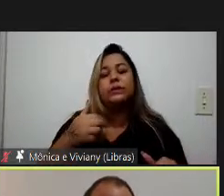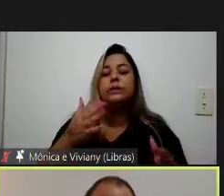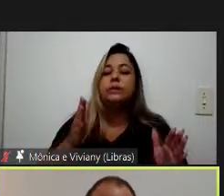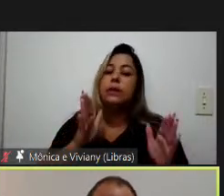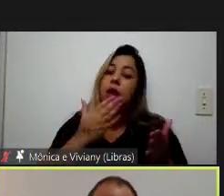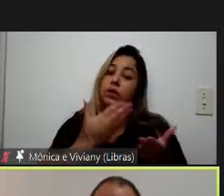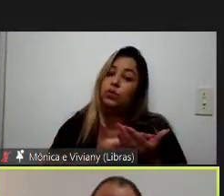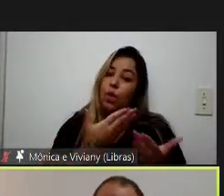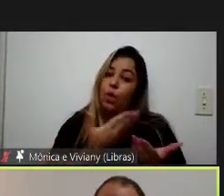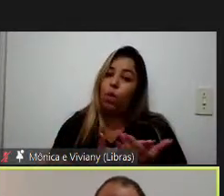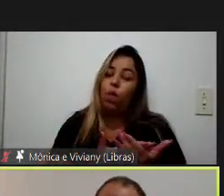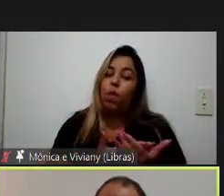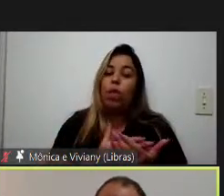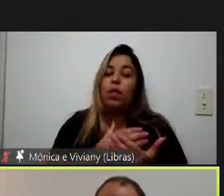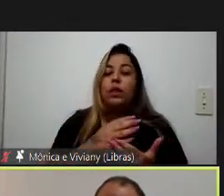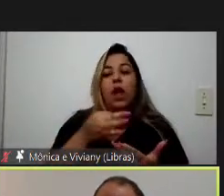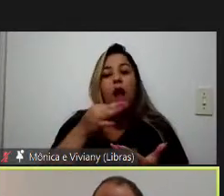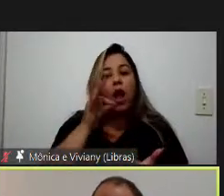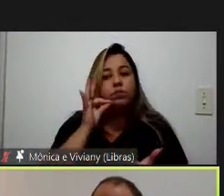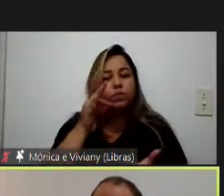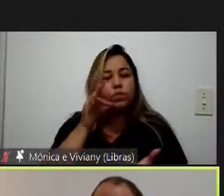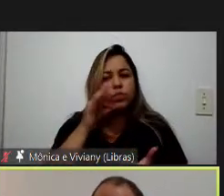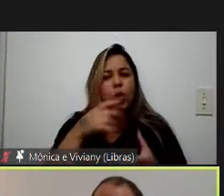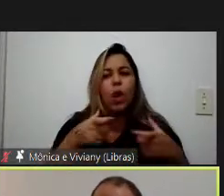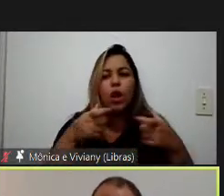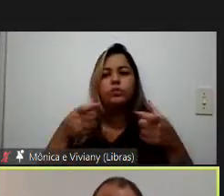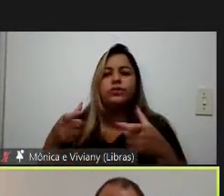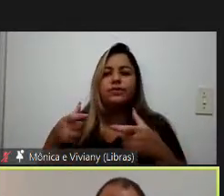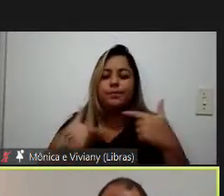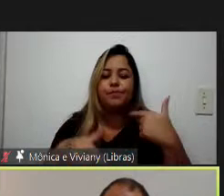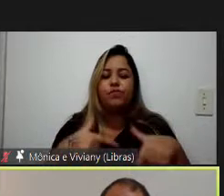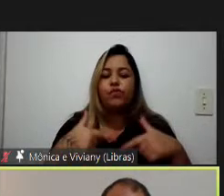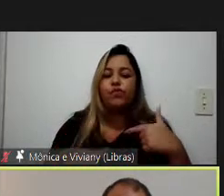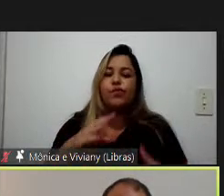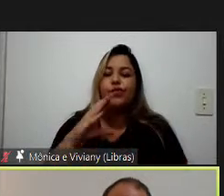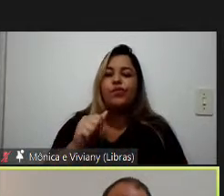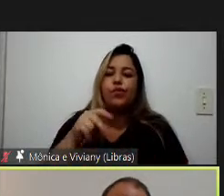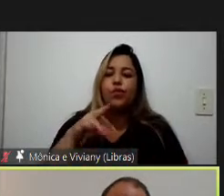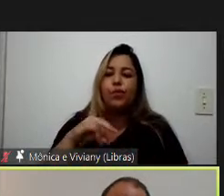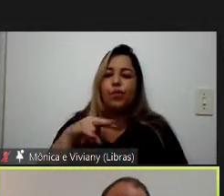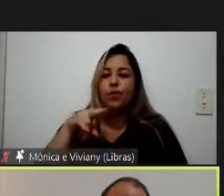and in general for canteens, for cafeterias and public institutions.